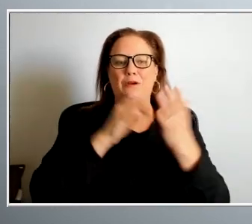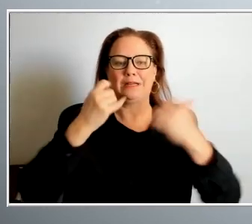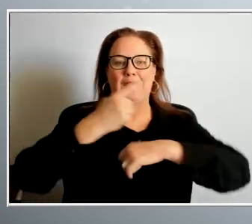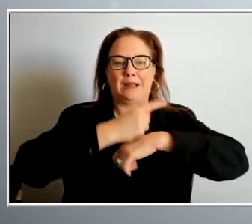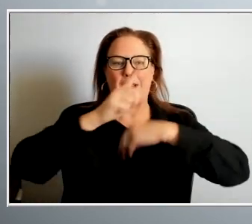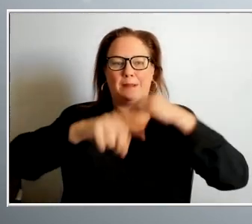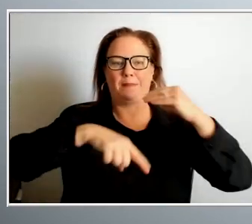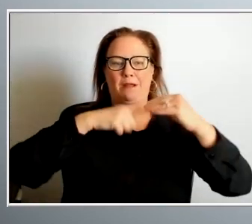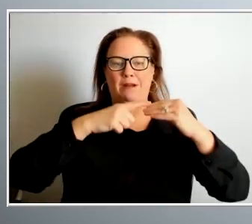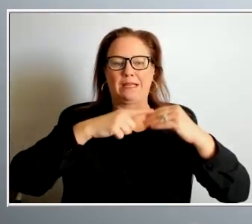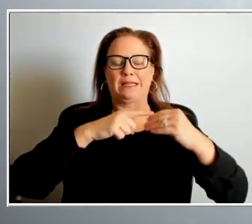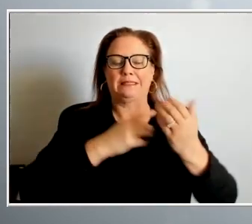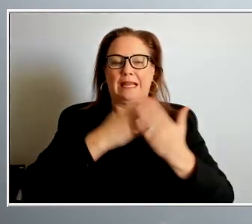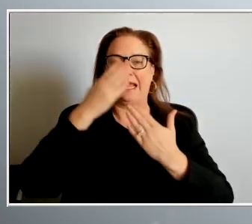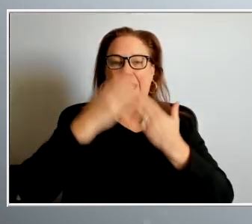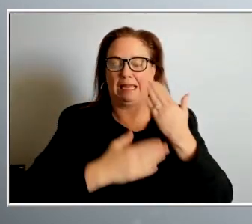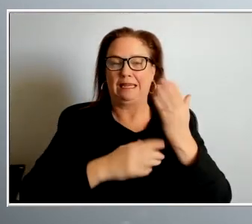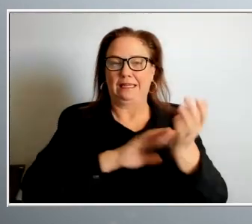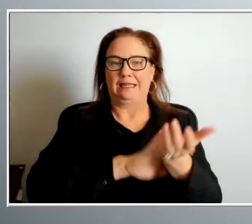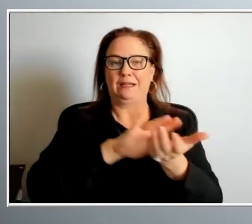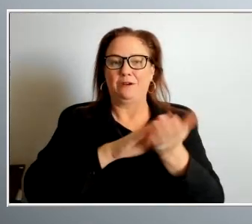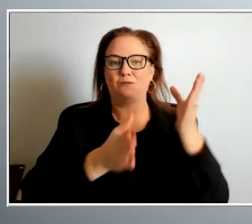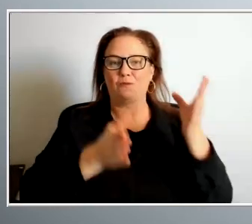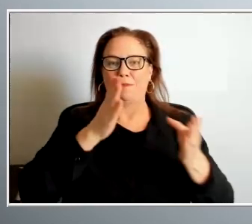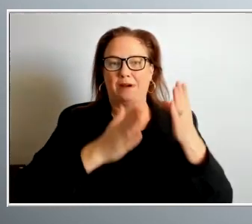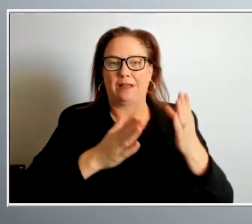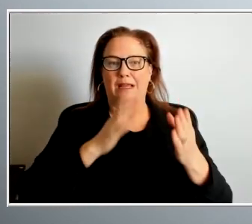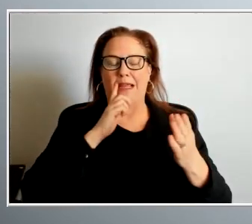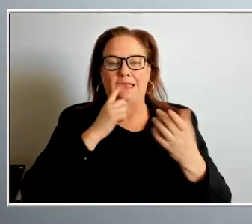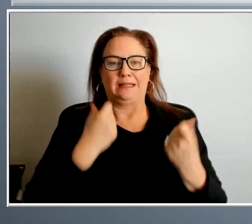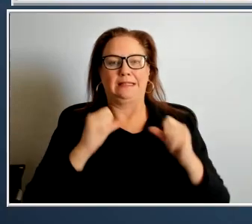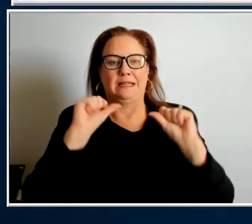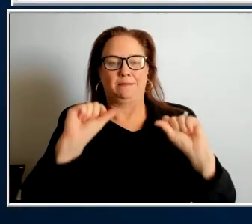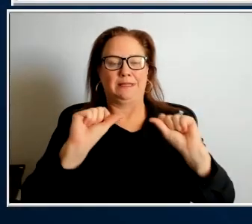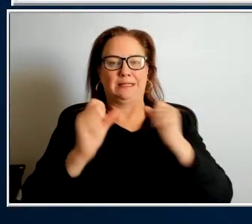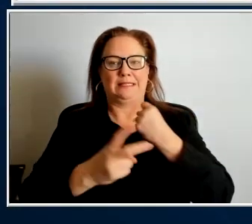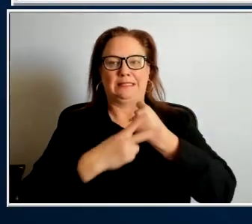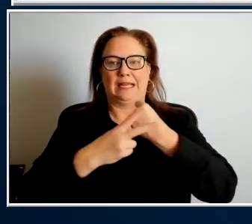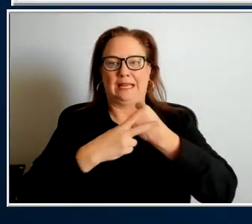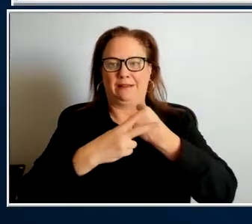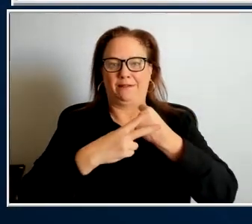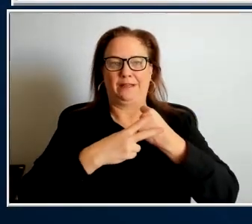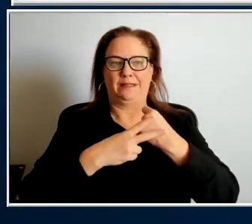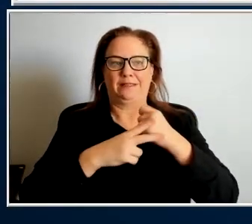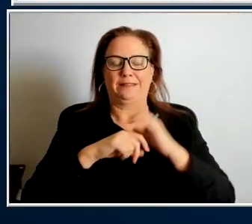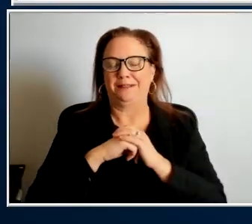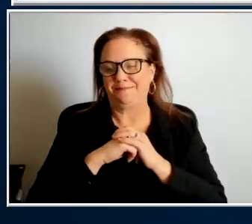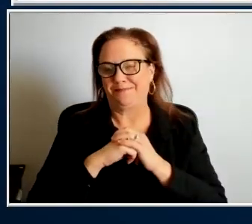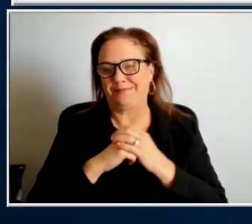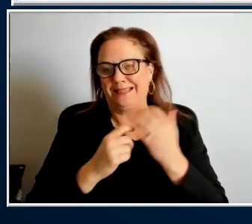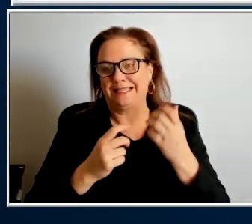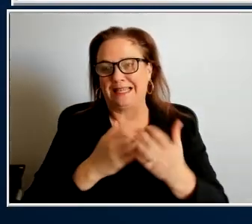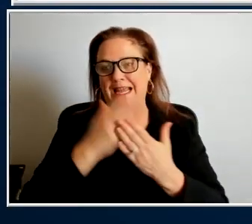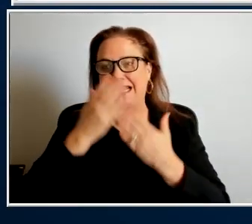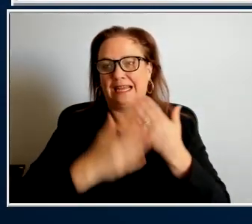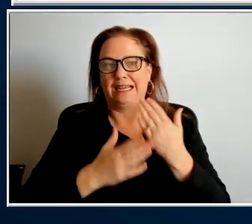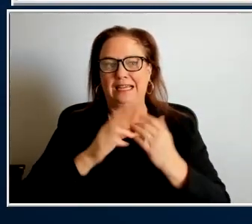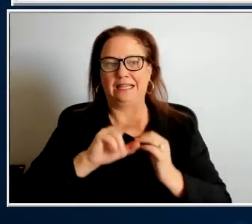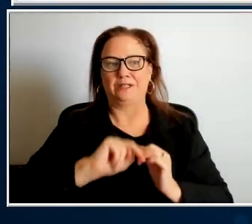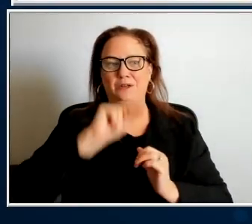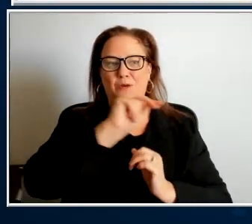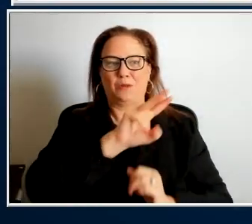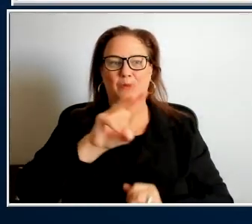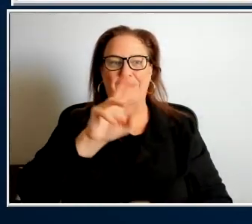prosthetic hand and the attempt to save his original hand. Conor joins us remotely this morning. He is up in northwest Kansas.